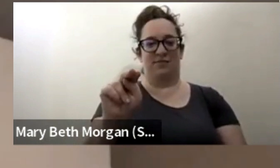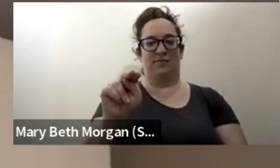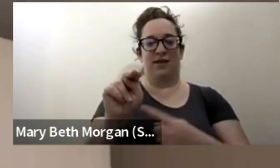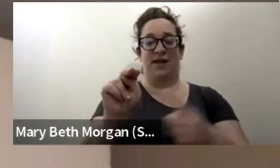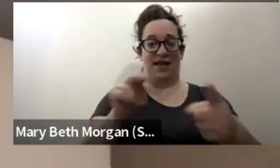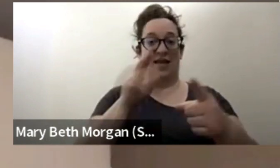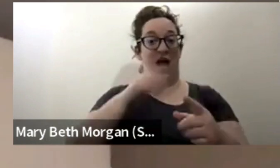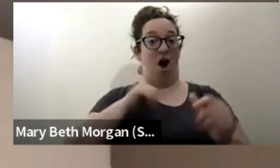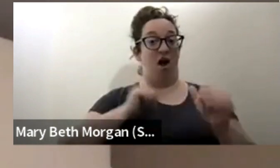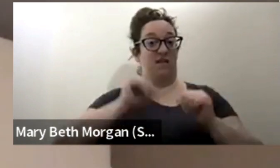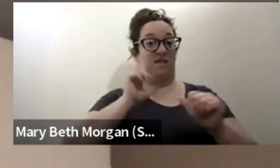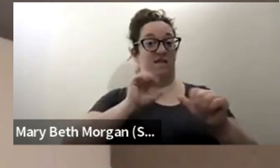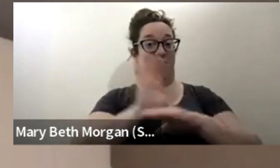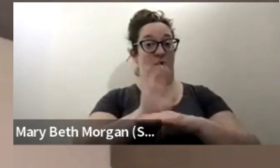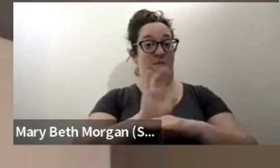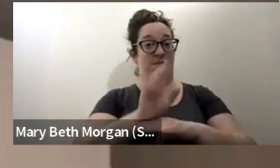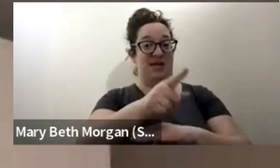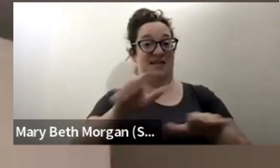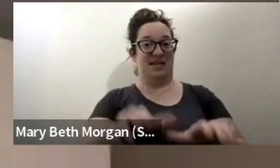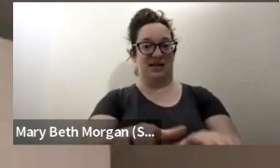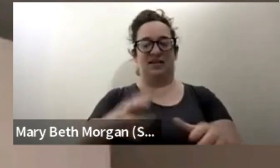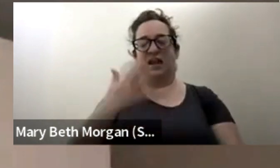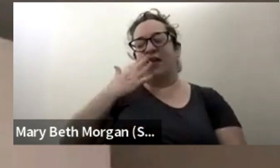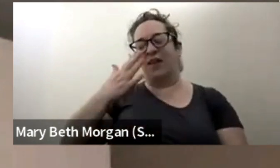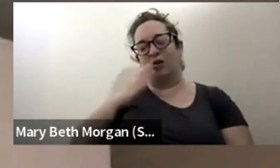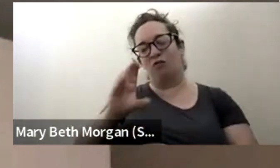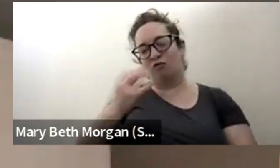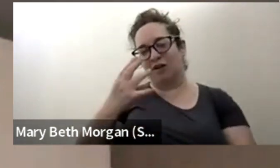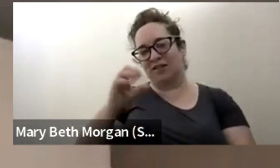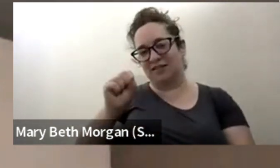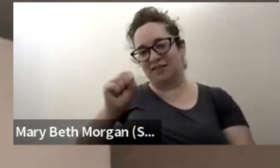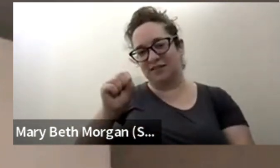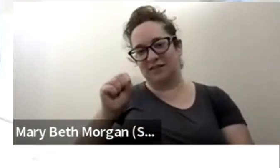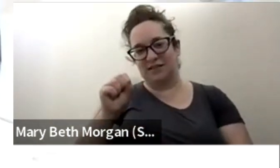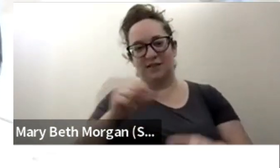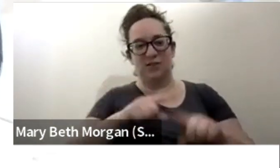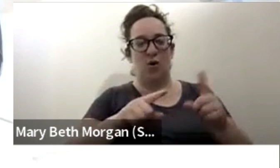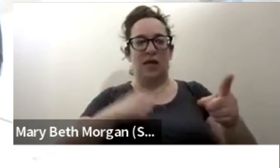you. Thank you, Chris. Thank you.